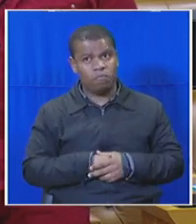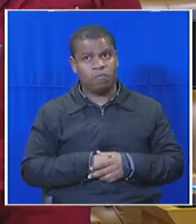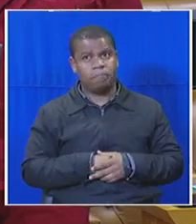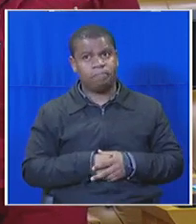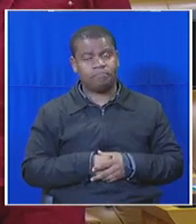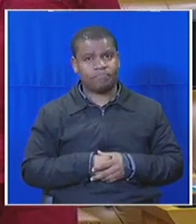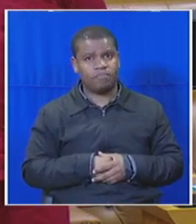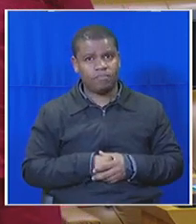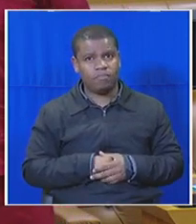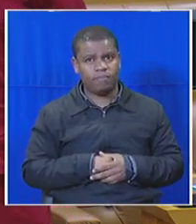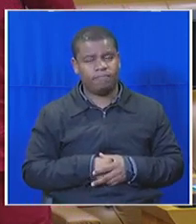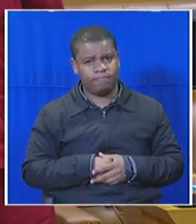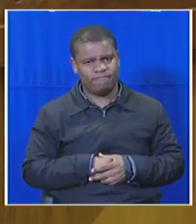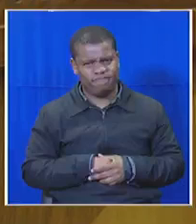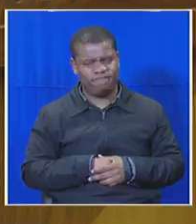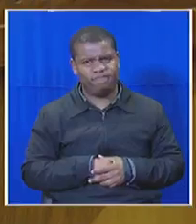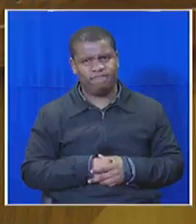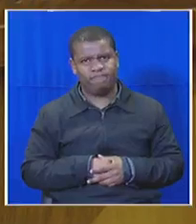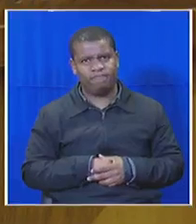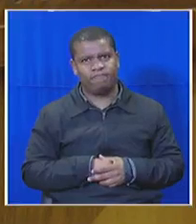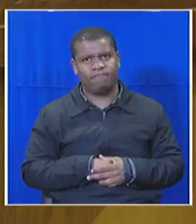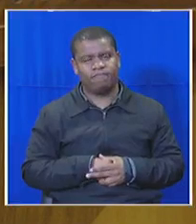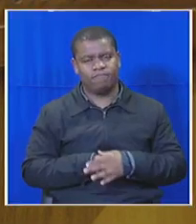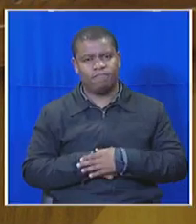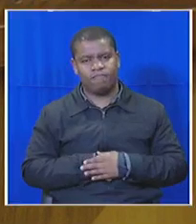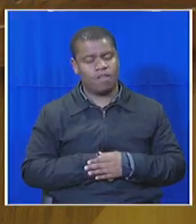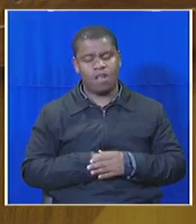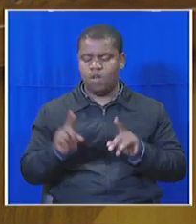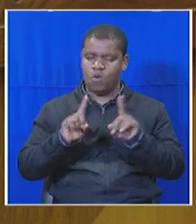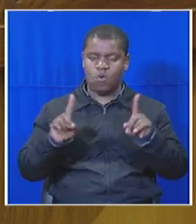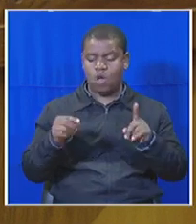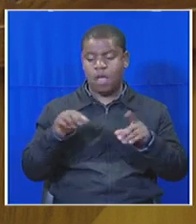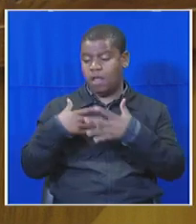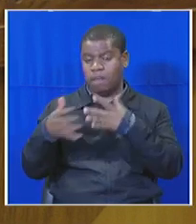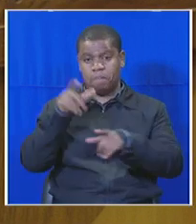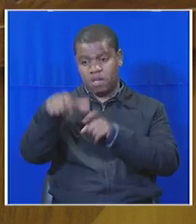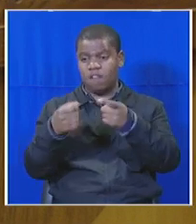a complimentary question as asked? Not from anybody in a red overall.